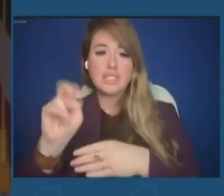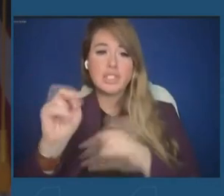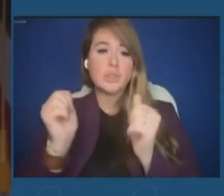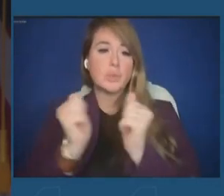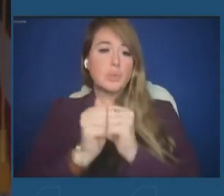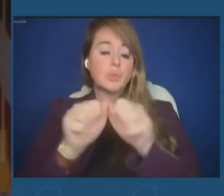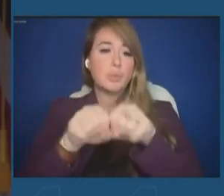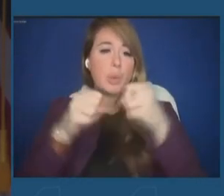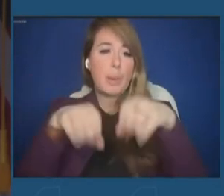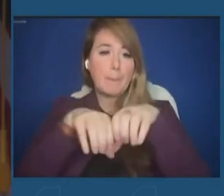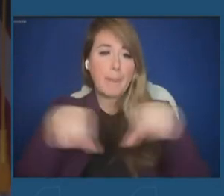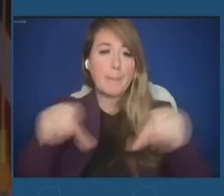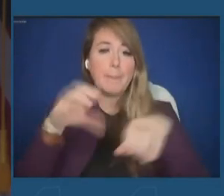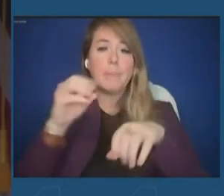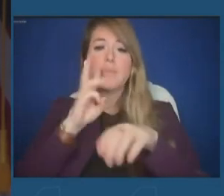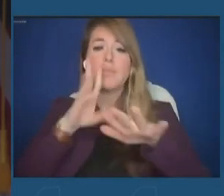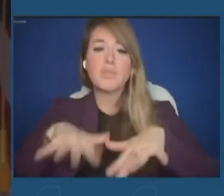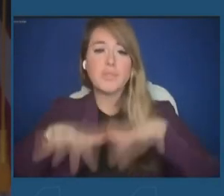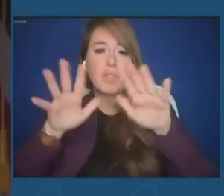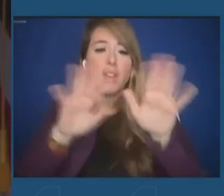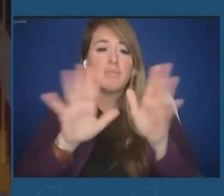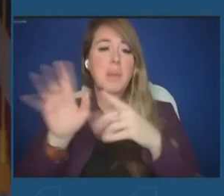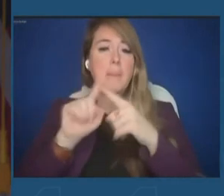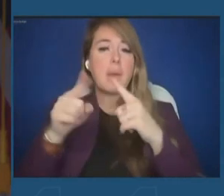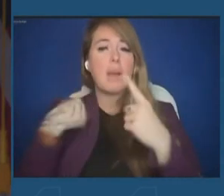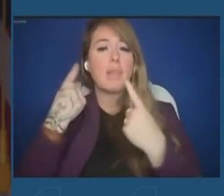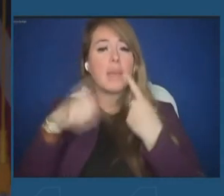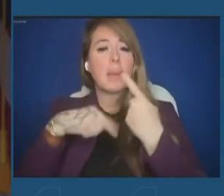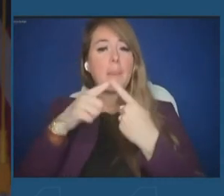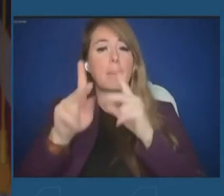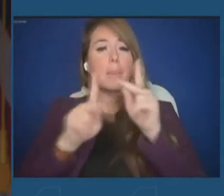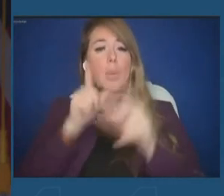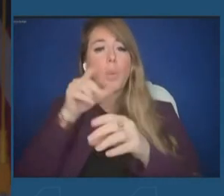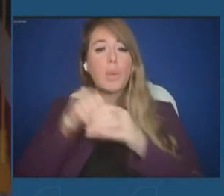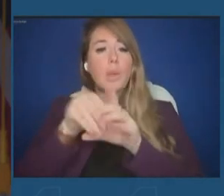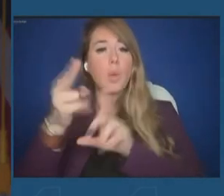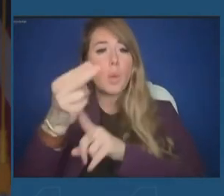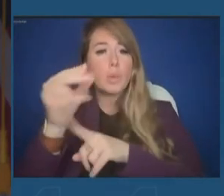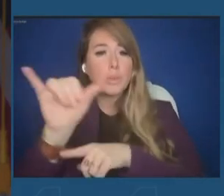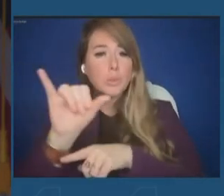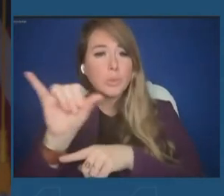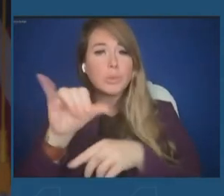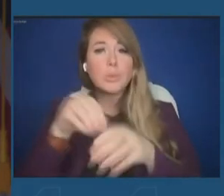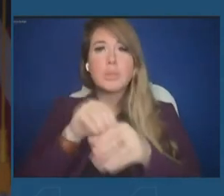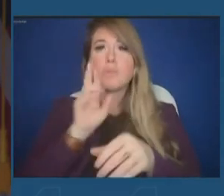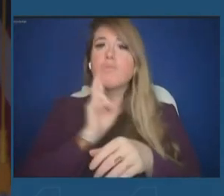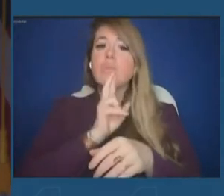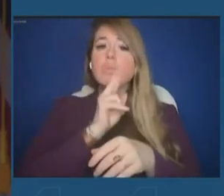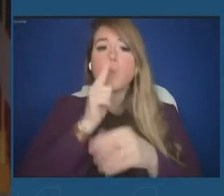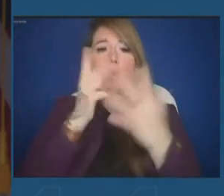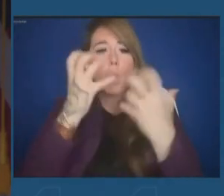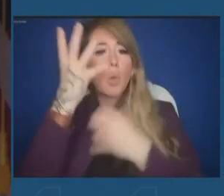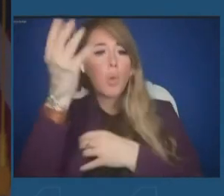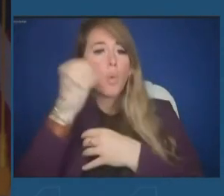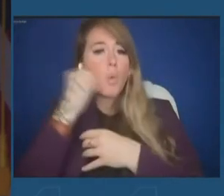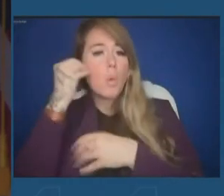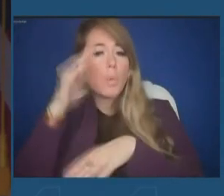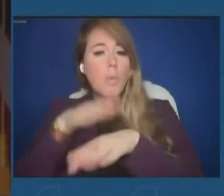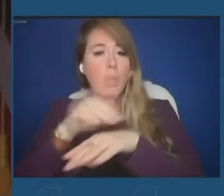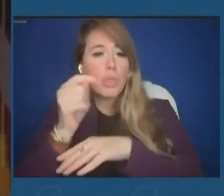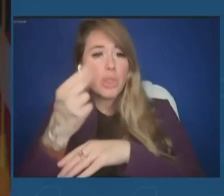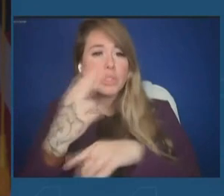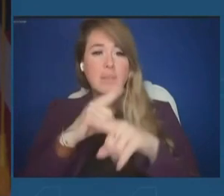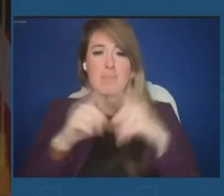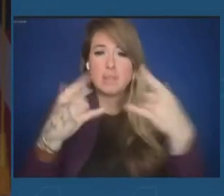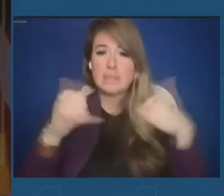in. But I think about the people even in hotels, restaurants who wanted to go home on Thursday but were still working, just a